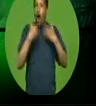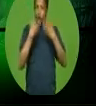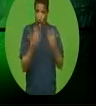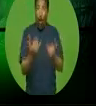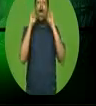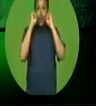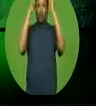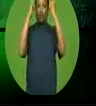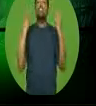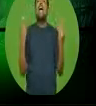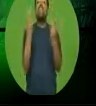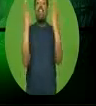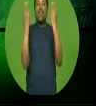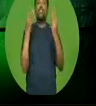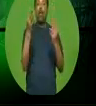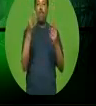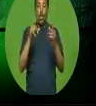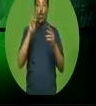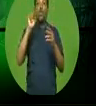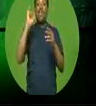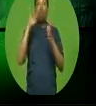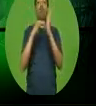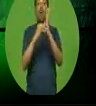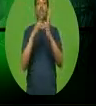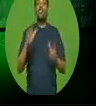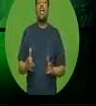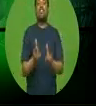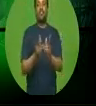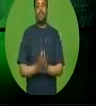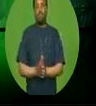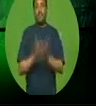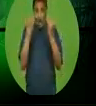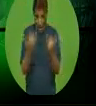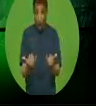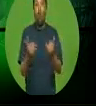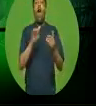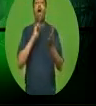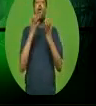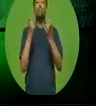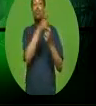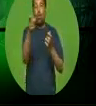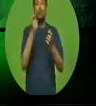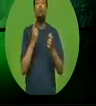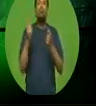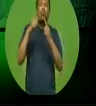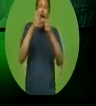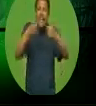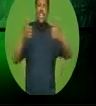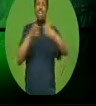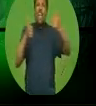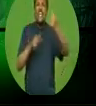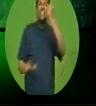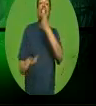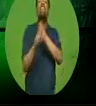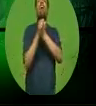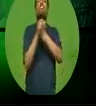Students, I hope you have now understood the advantages of the Uni-Modal strategy. Now I